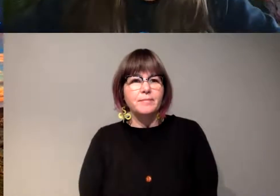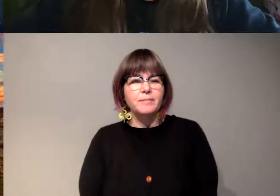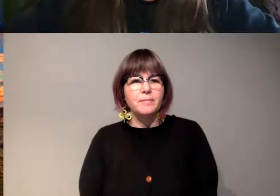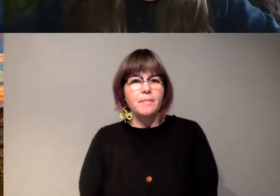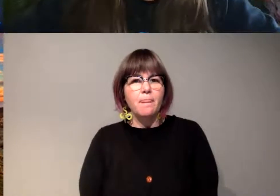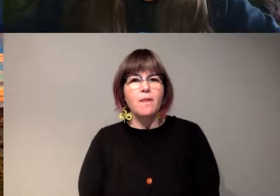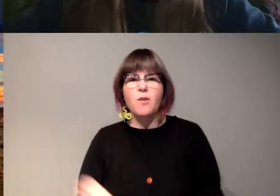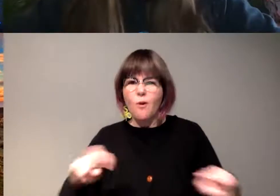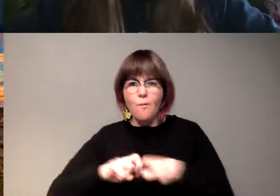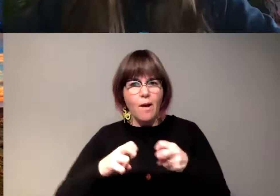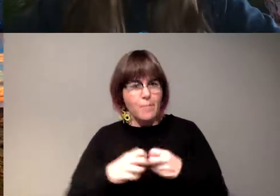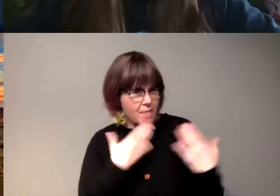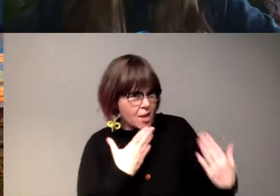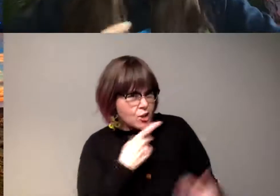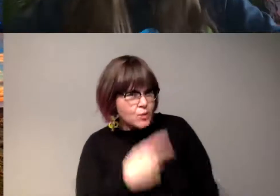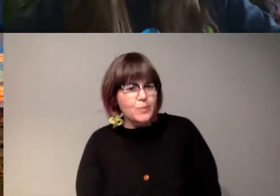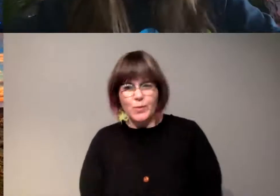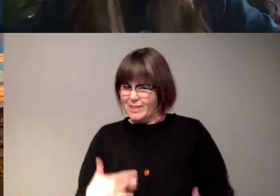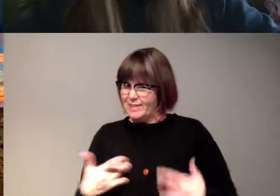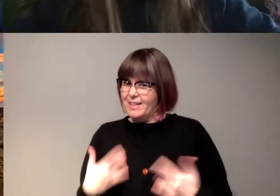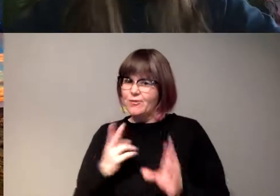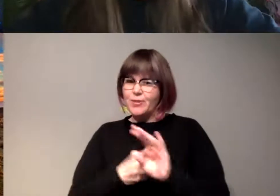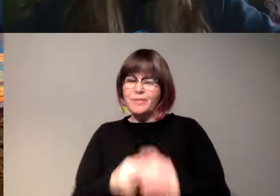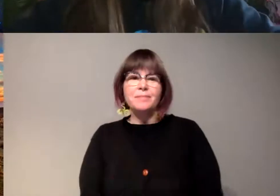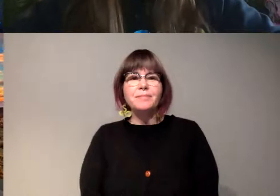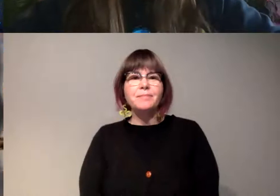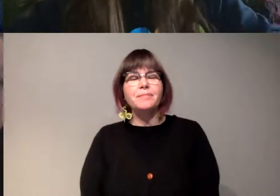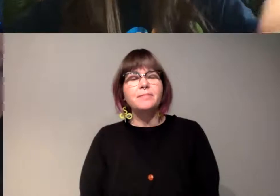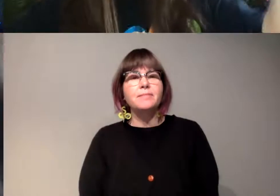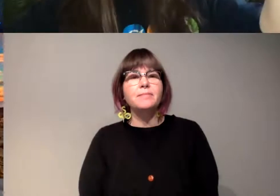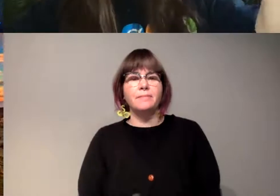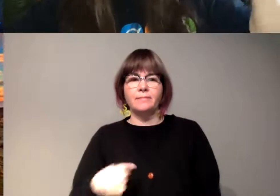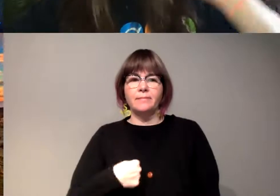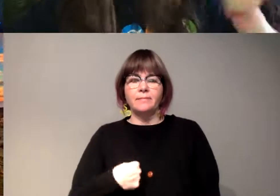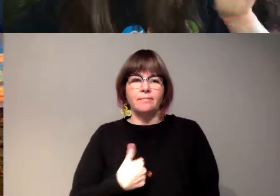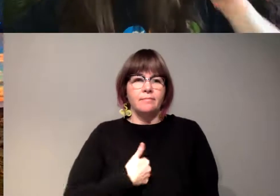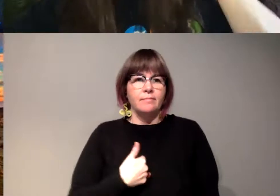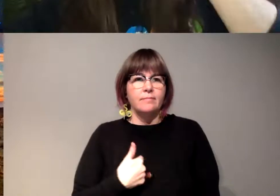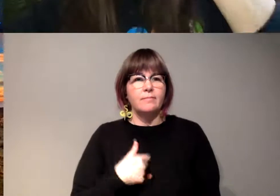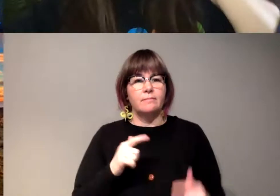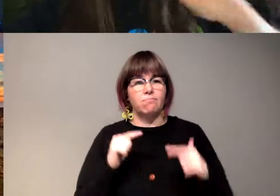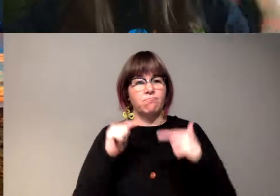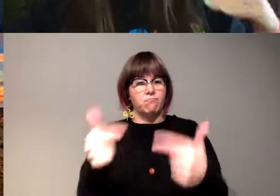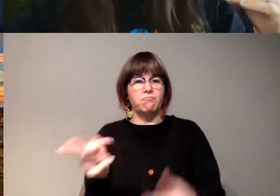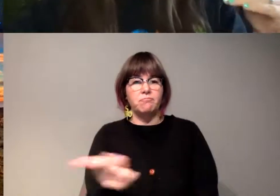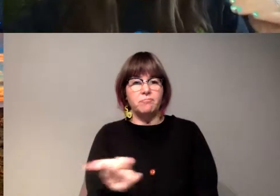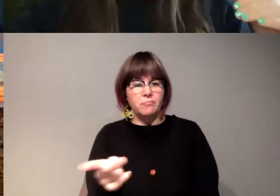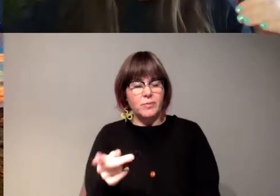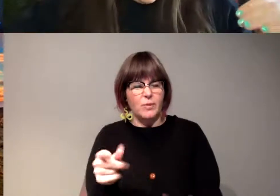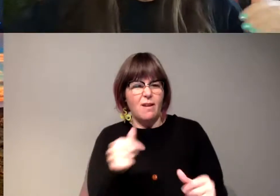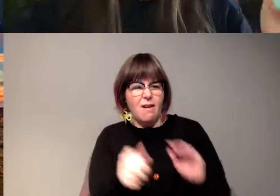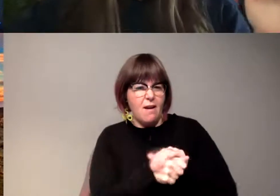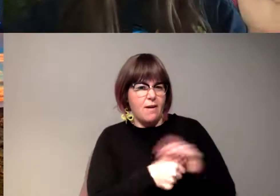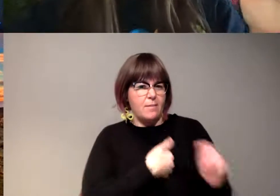No problem. We're excited to be here. Great. Okay, I am going to just hand it over to you two and hide myself